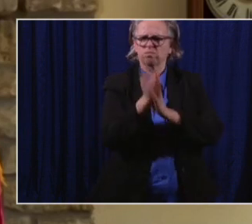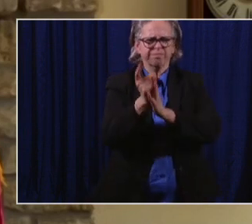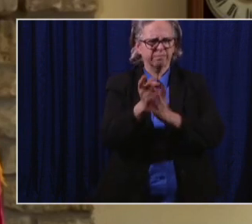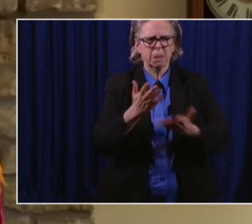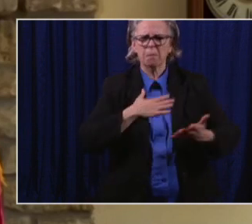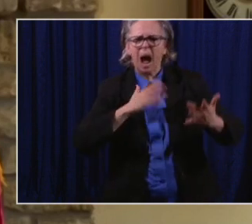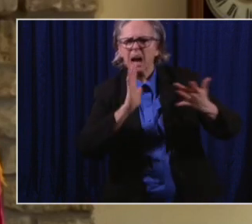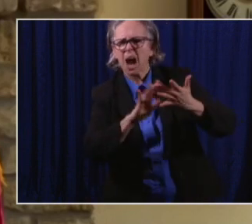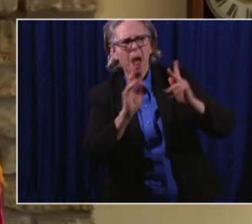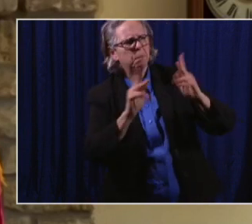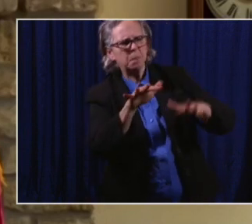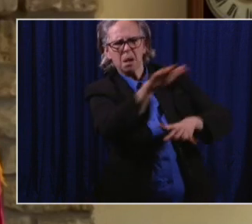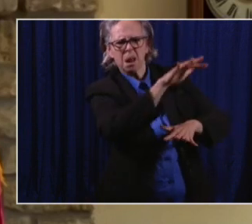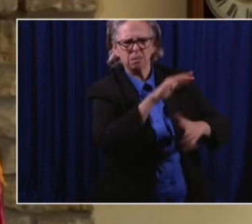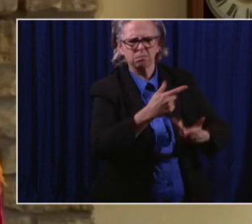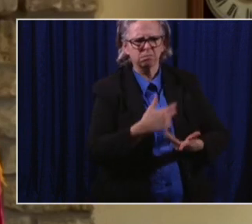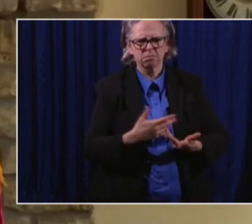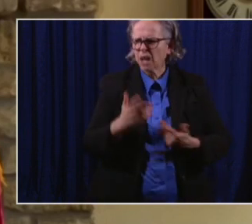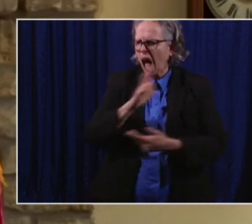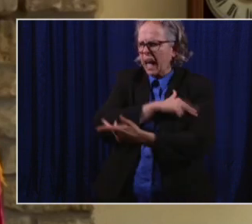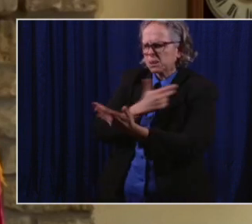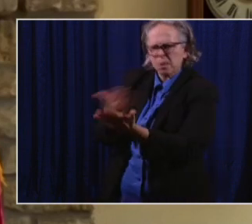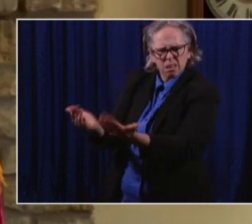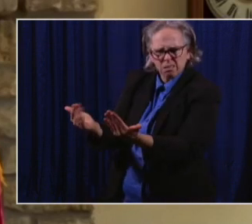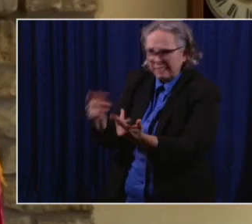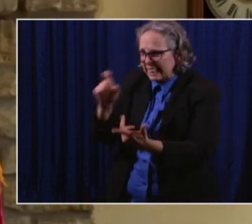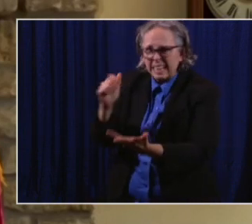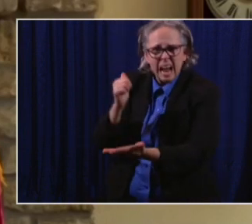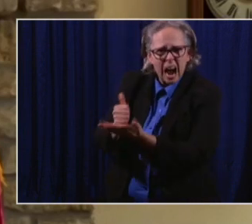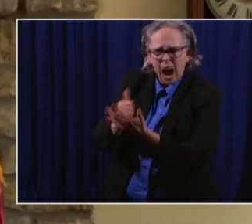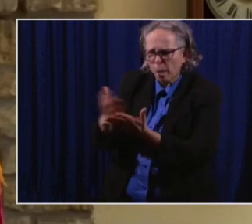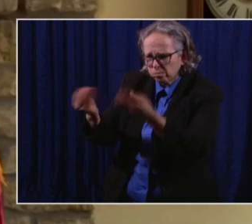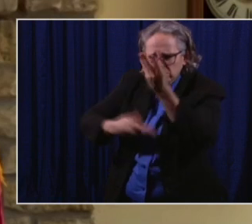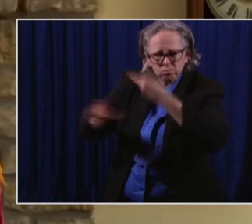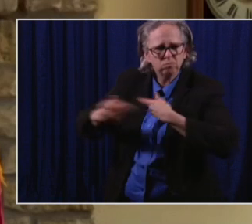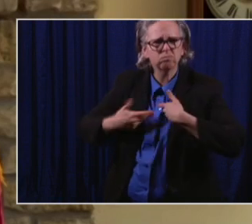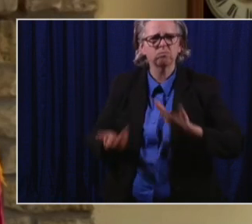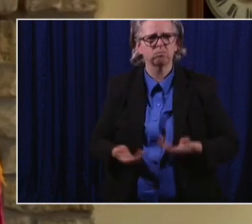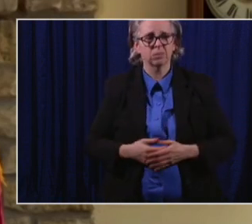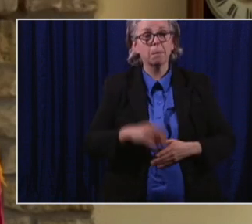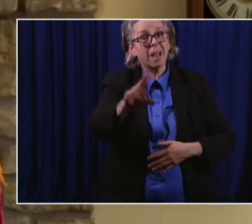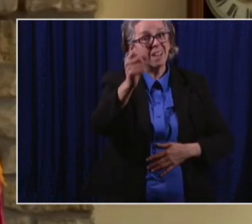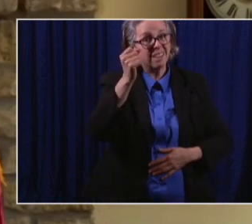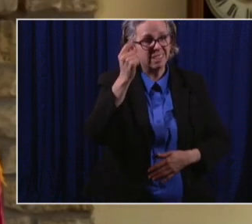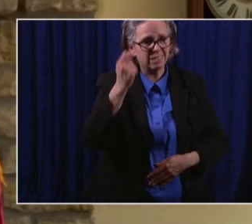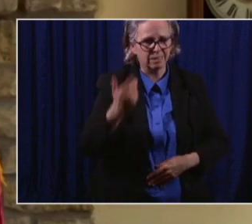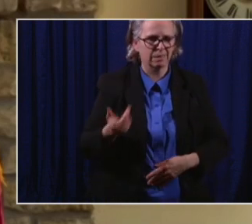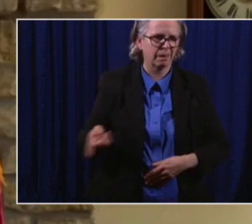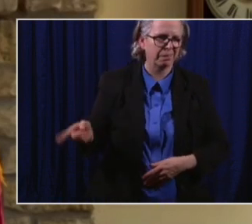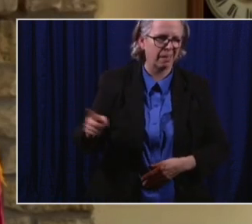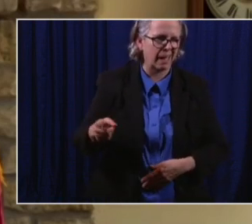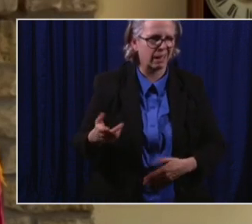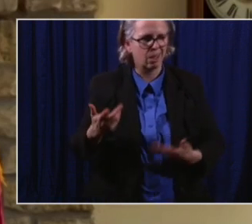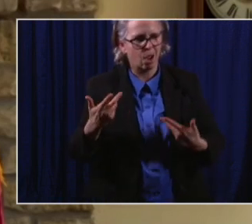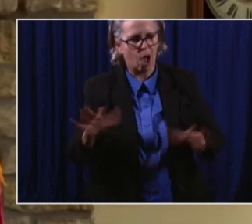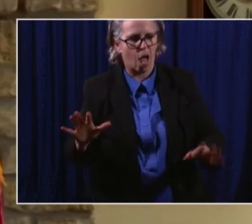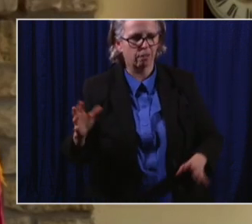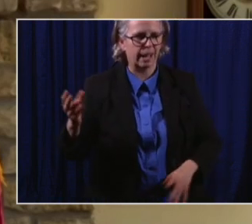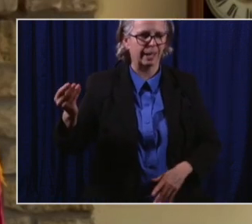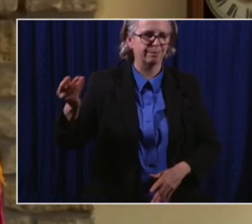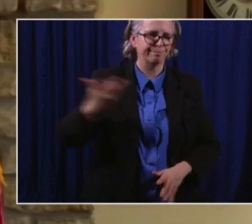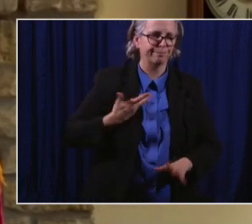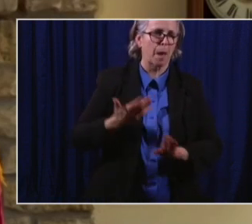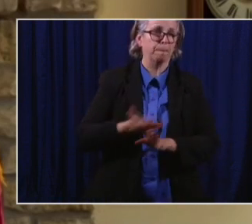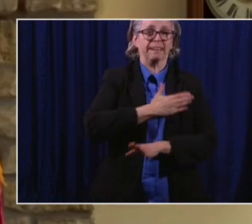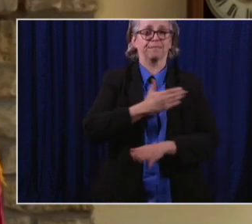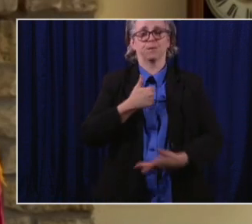major hospitals and see if there's anything that we can do. But knowing them, they're way up on it. And, they're looking